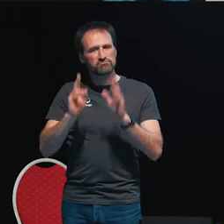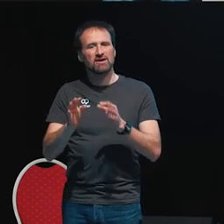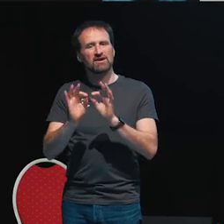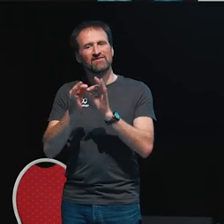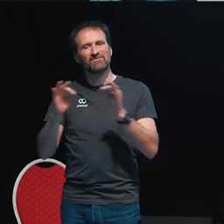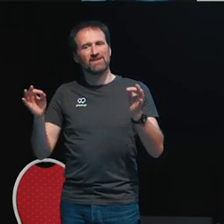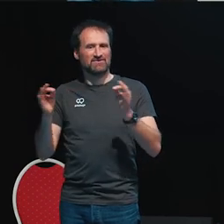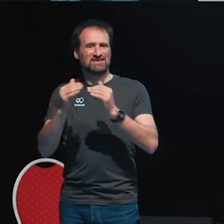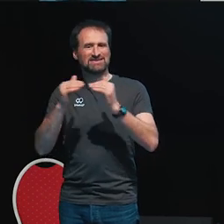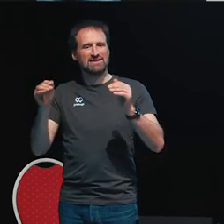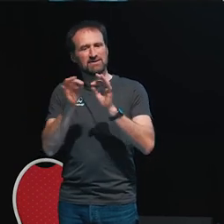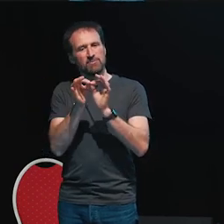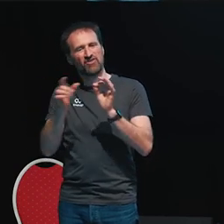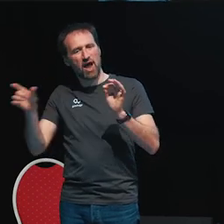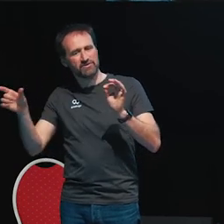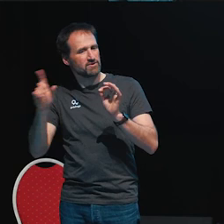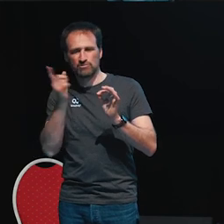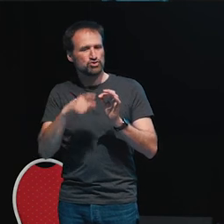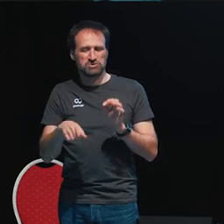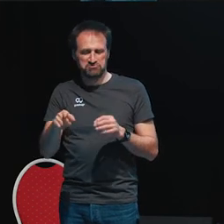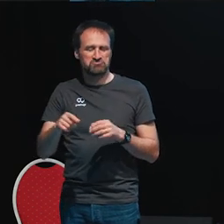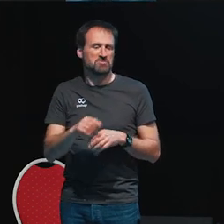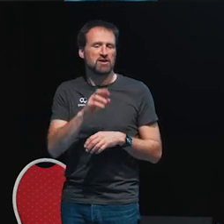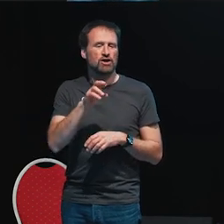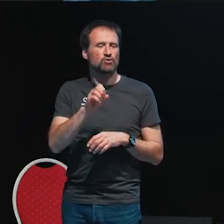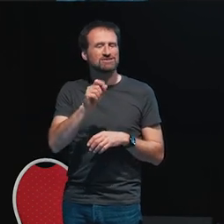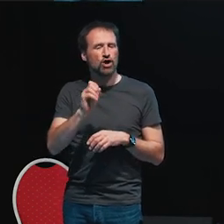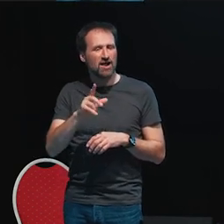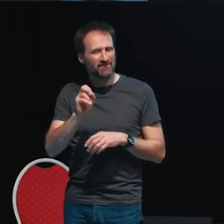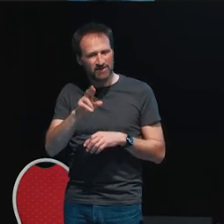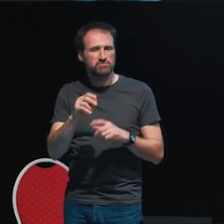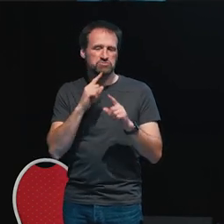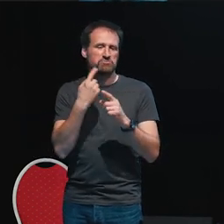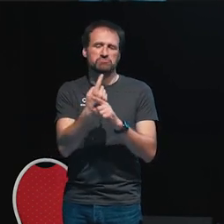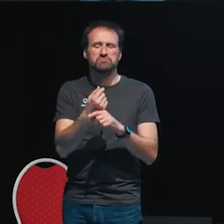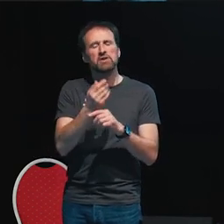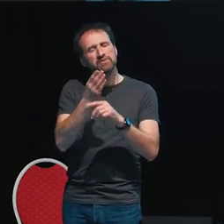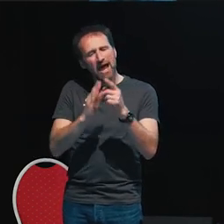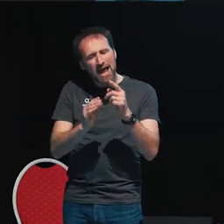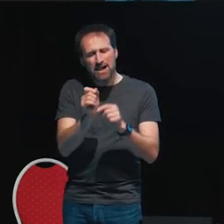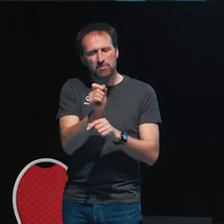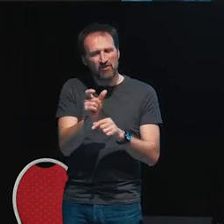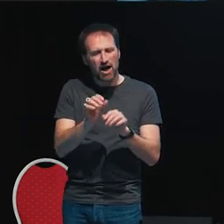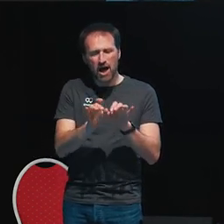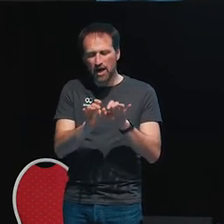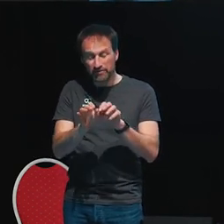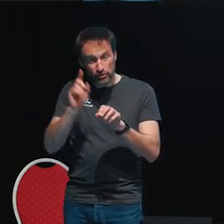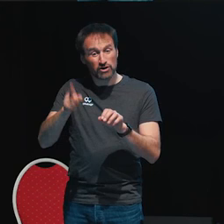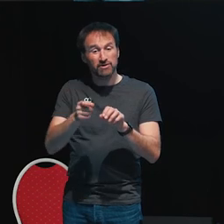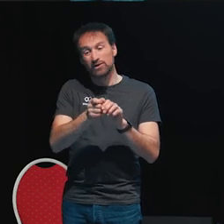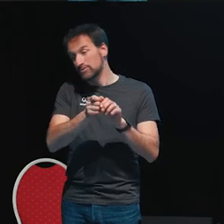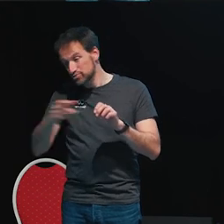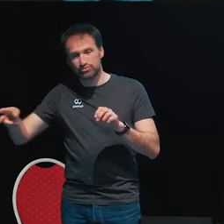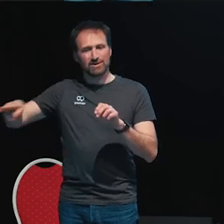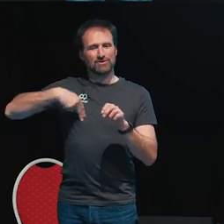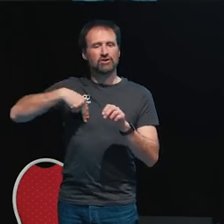resolver does. It allows you to type a partial path and returns implicitly a full absolute path so it